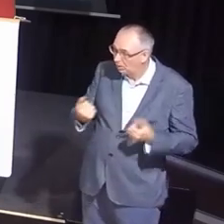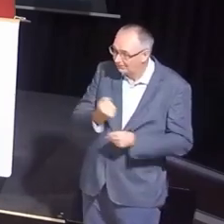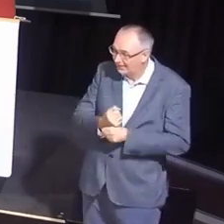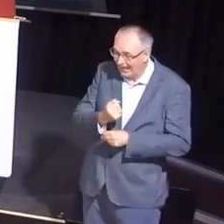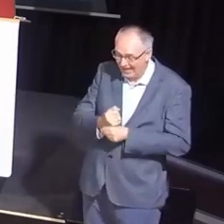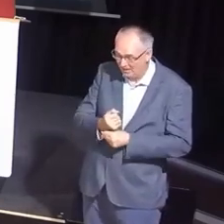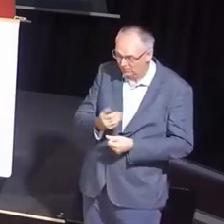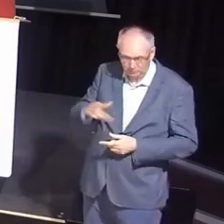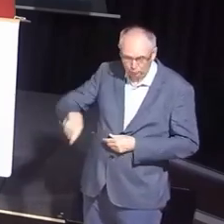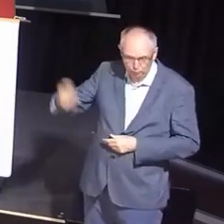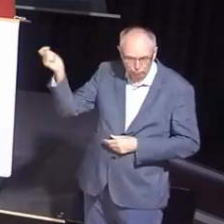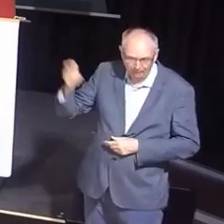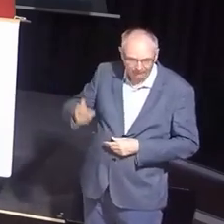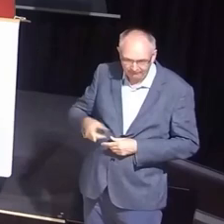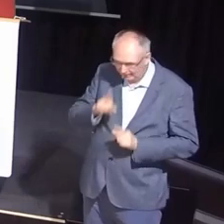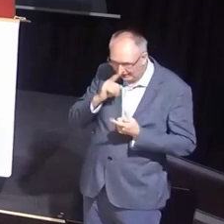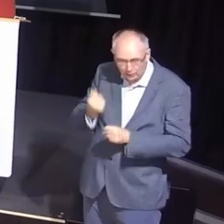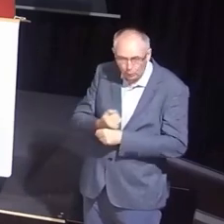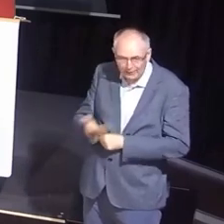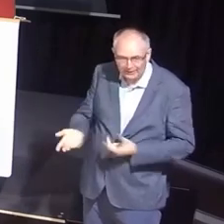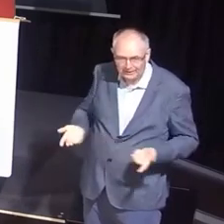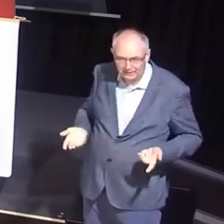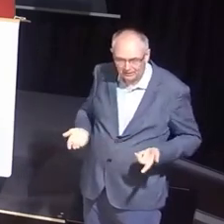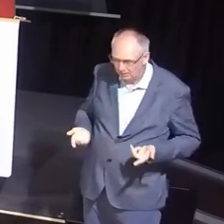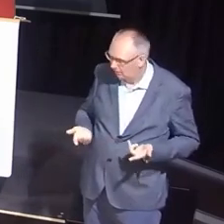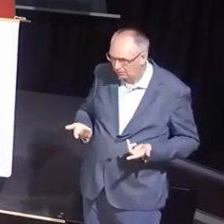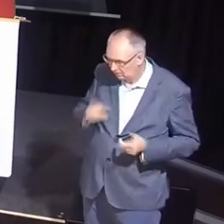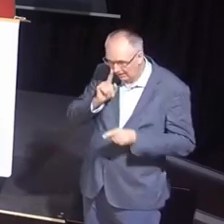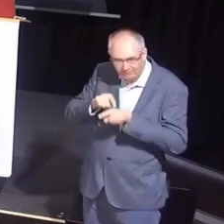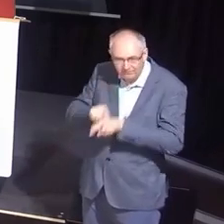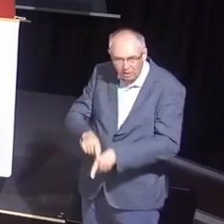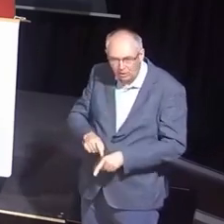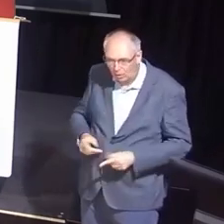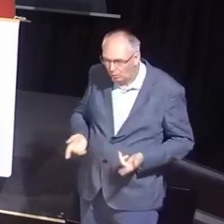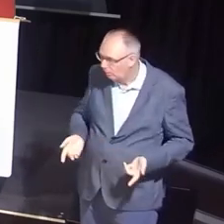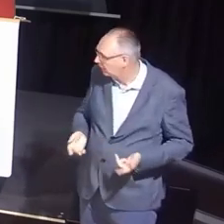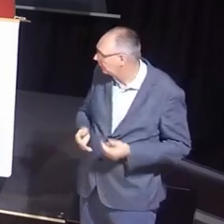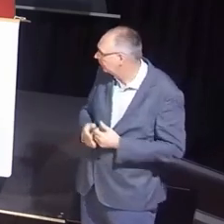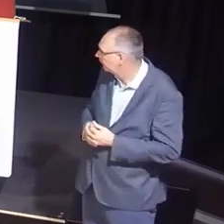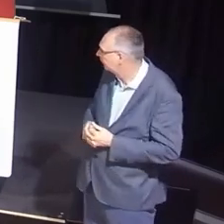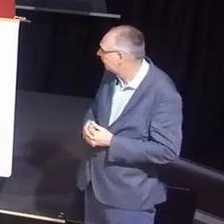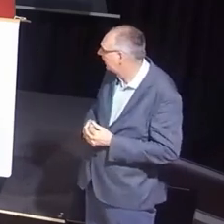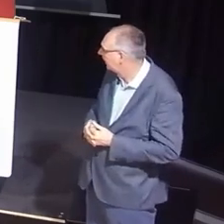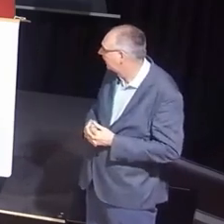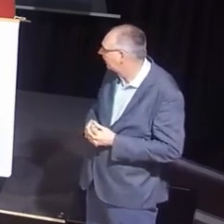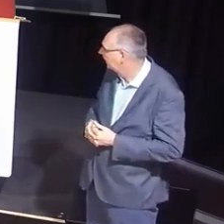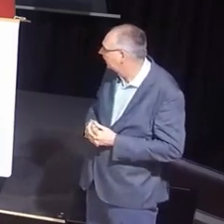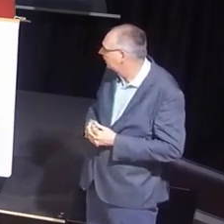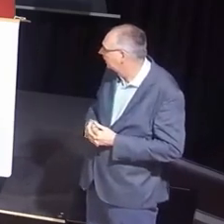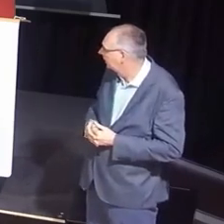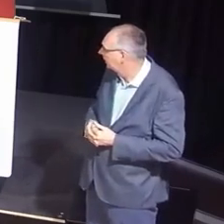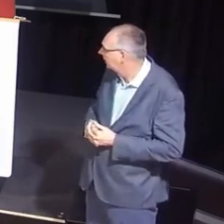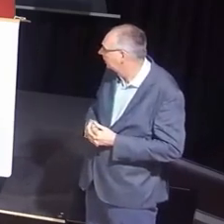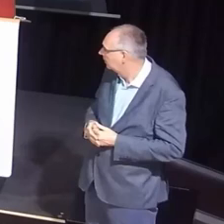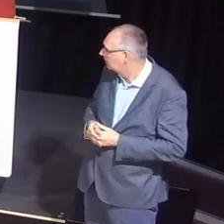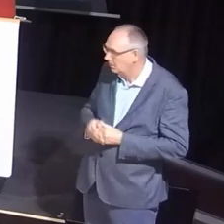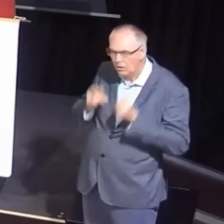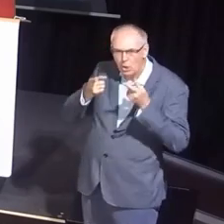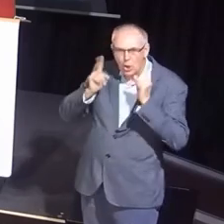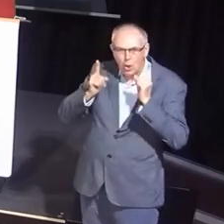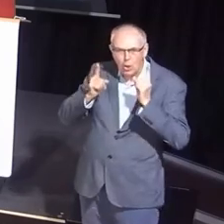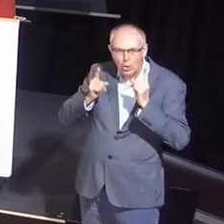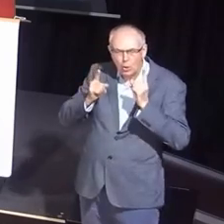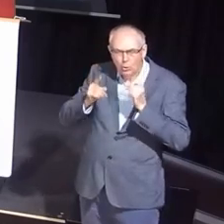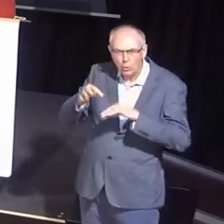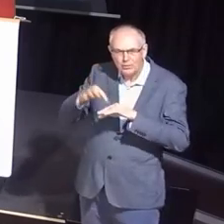turning off because of how they make me feel, because I couldn't keep up. There's another example as well, which is like the first opening 6 minutes of The Lord of the Rings. The way we